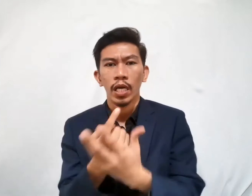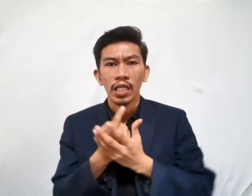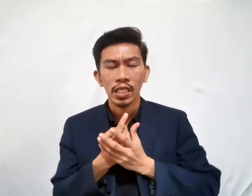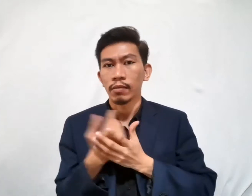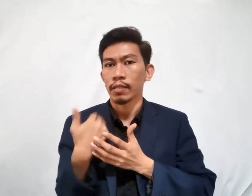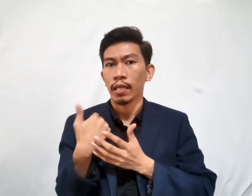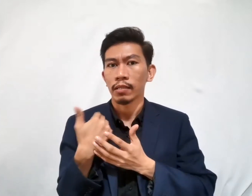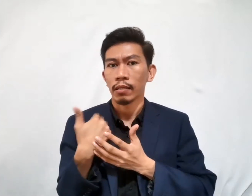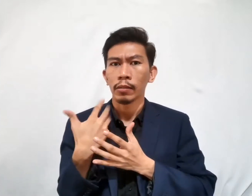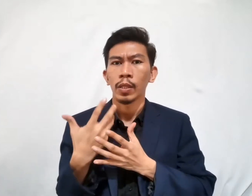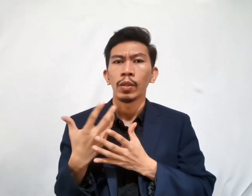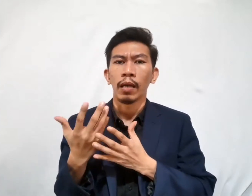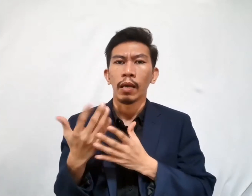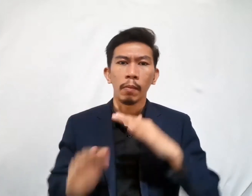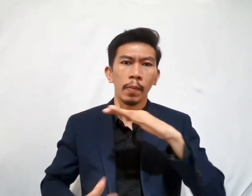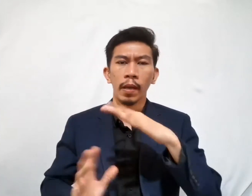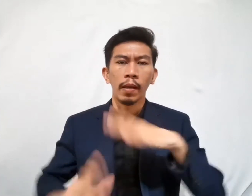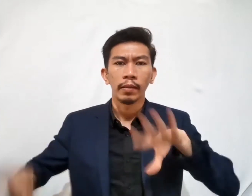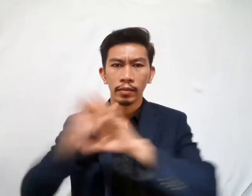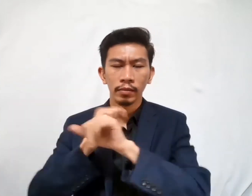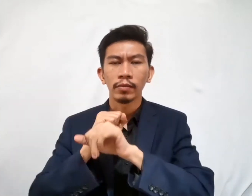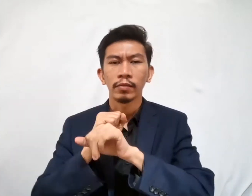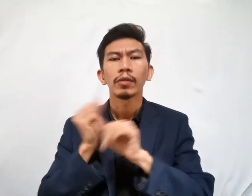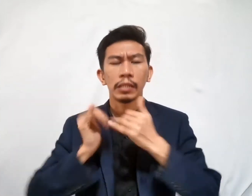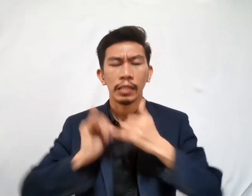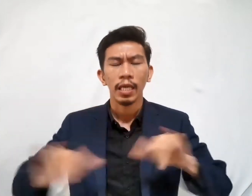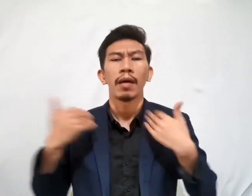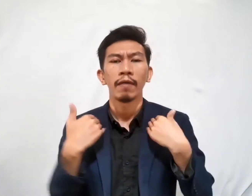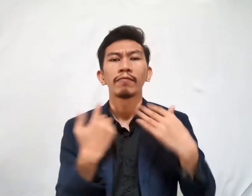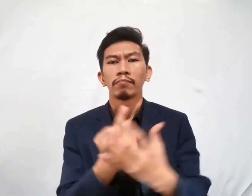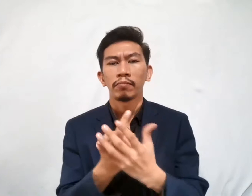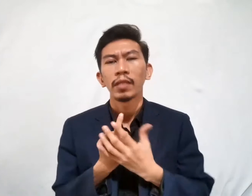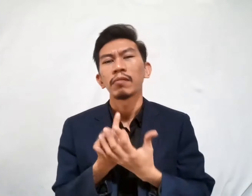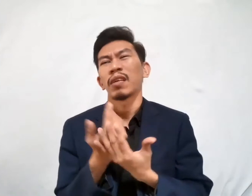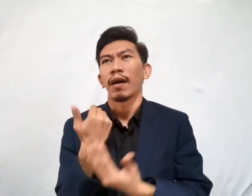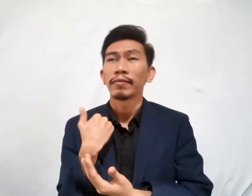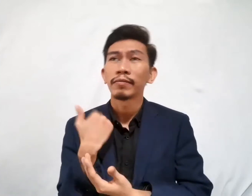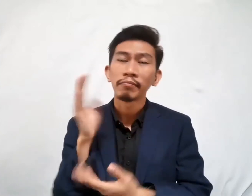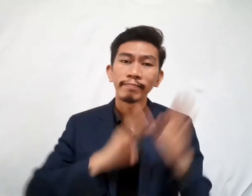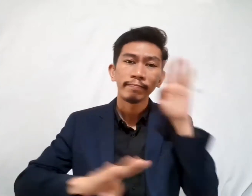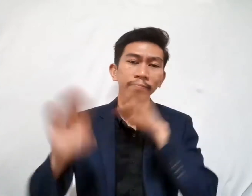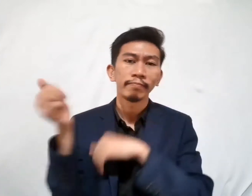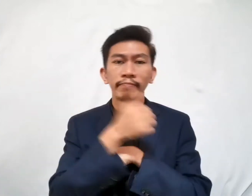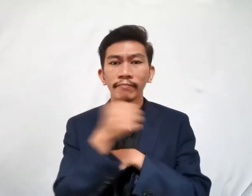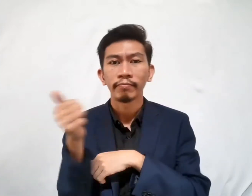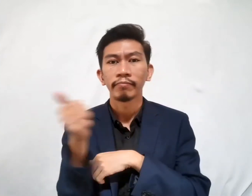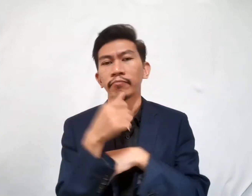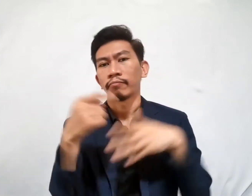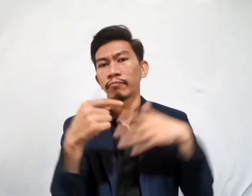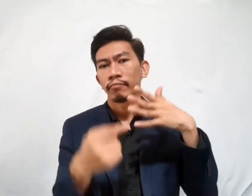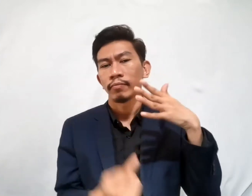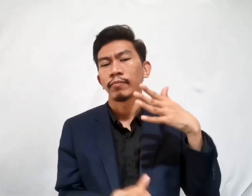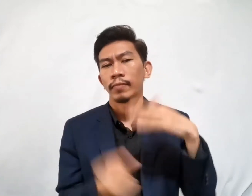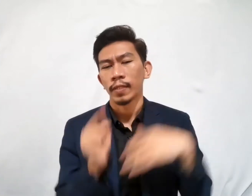fully out. There are still some transportation problems, etc. And hence, it's